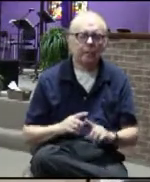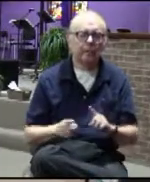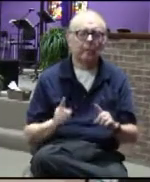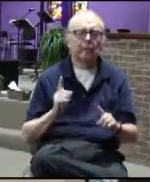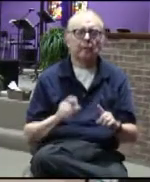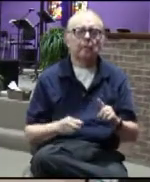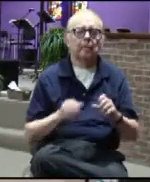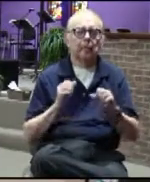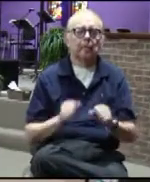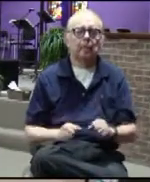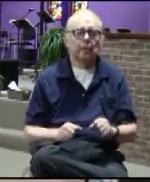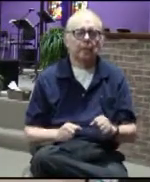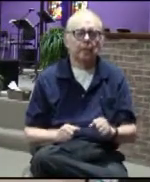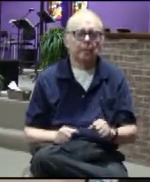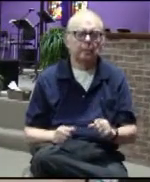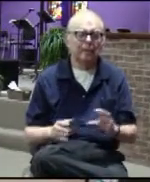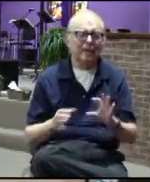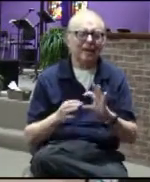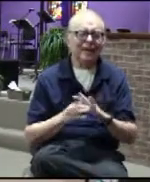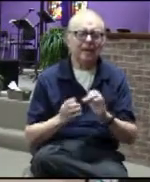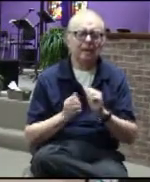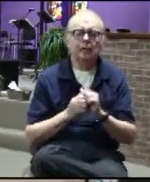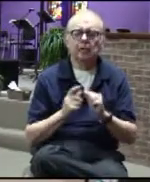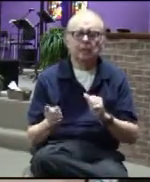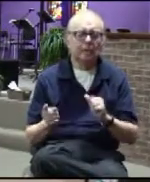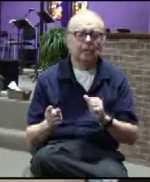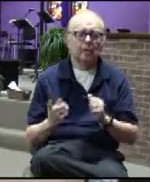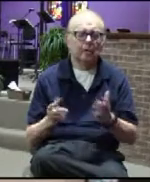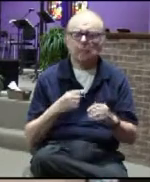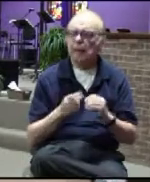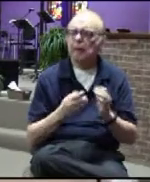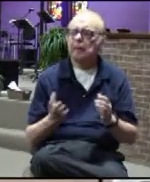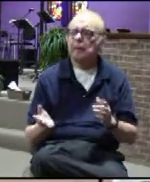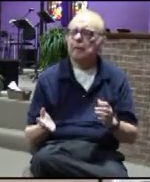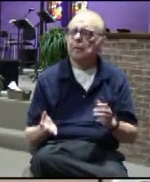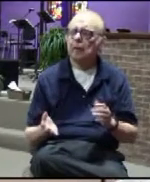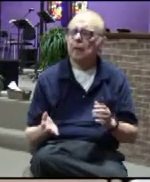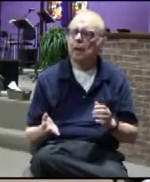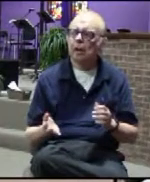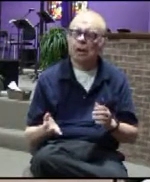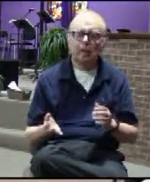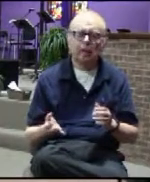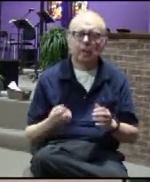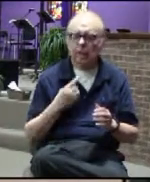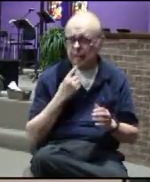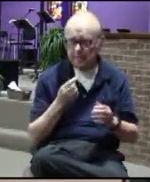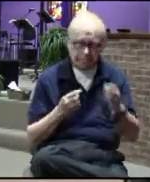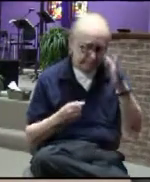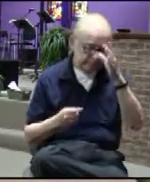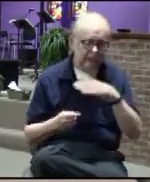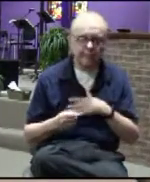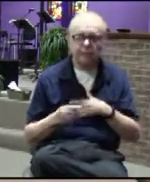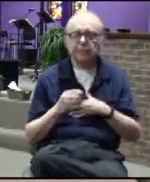but I need to be able to associate with them where they're at who they are he was single